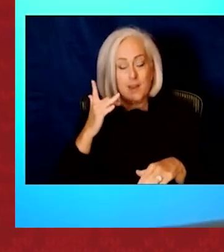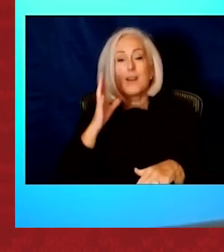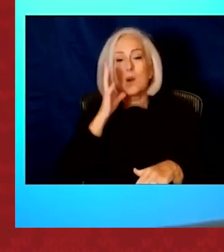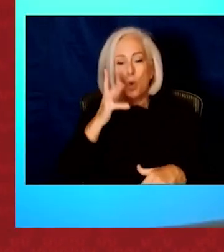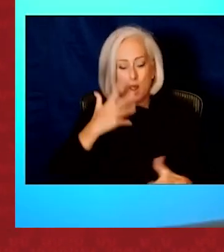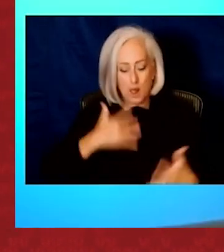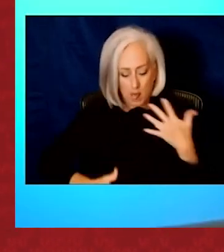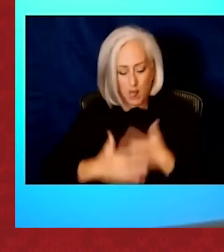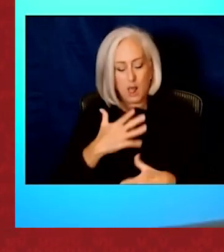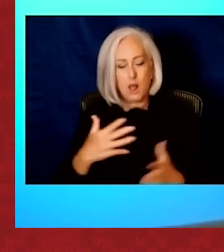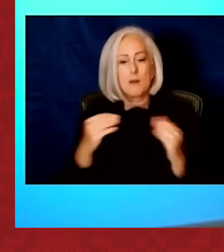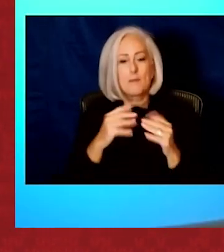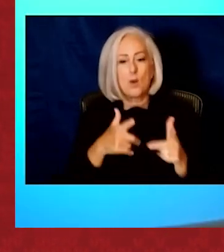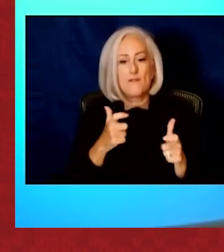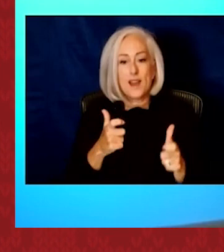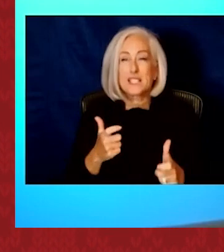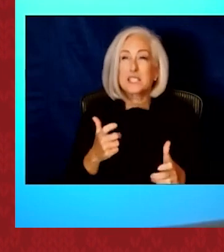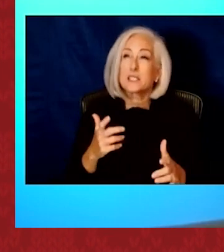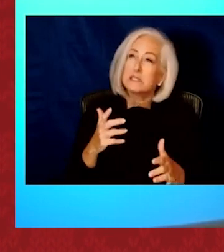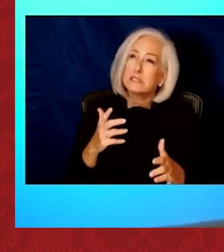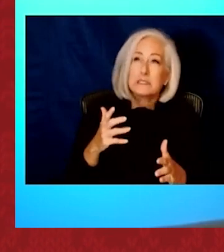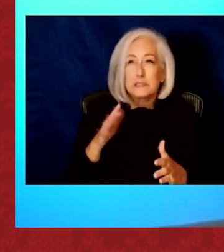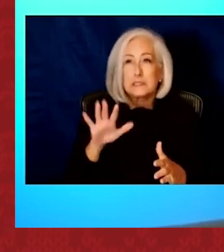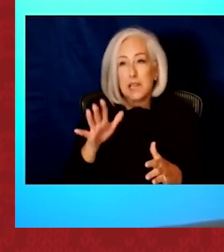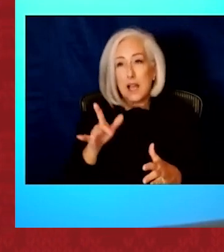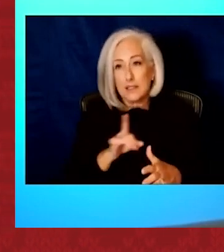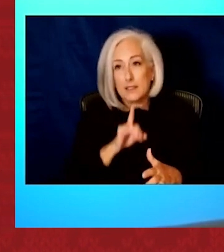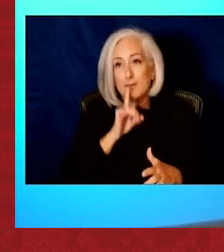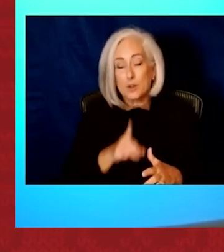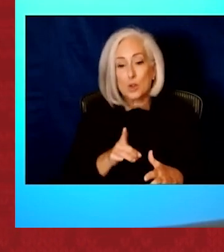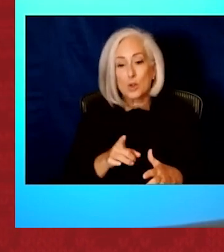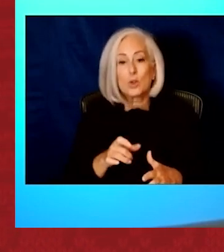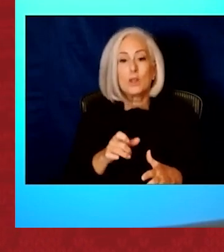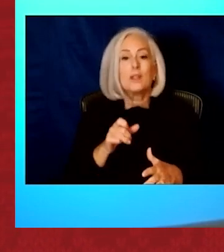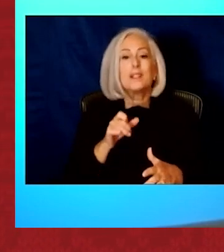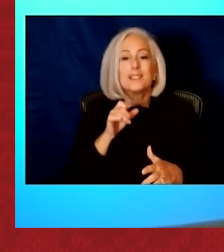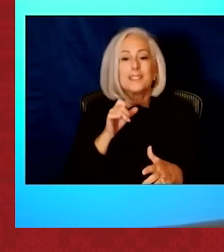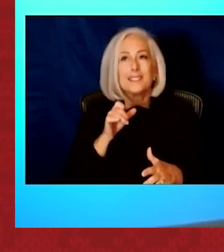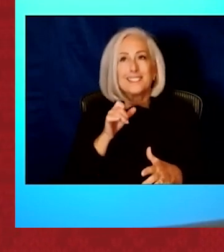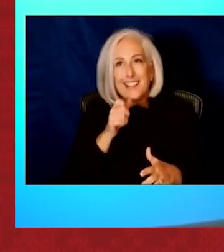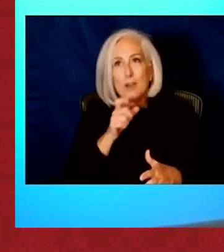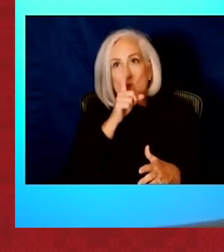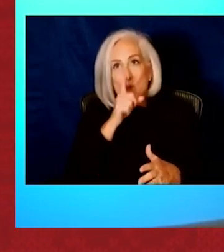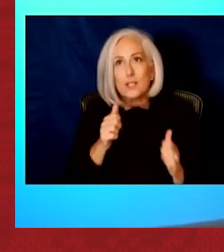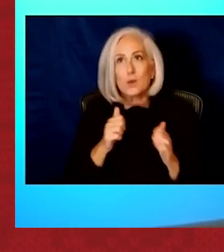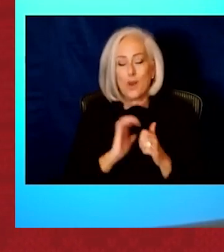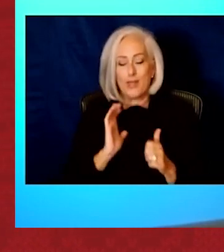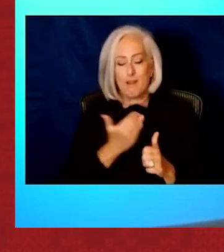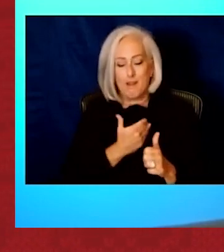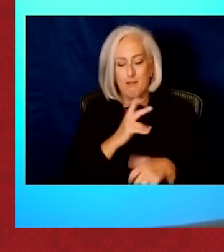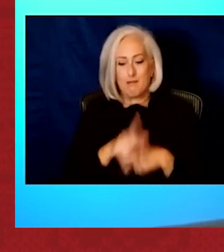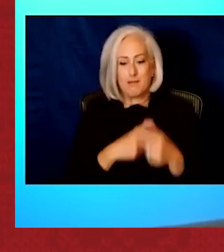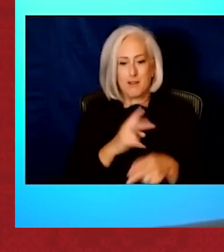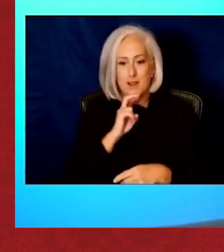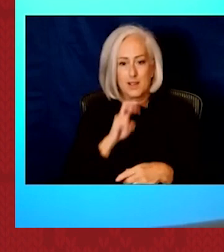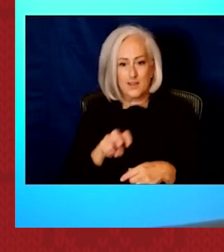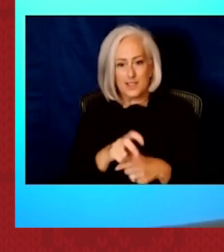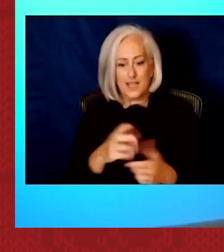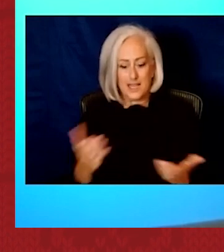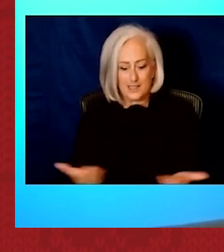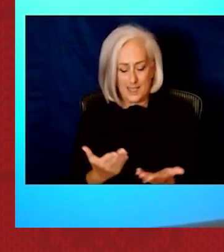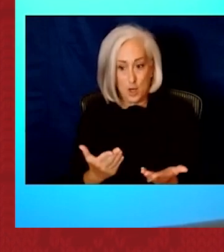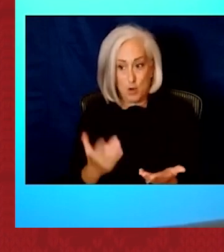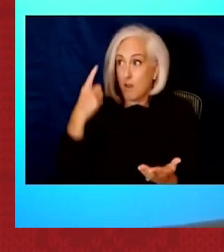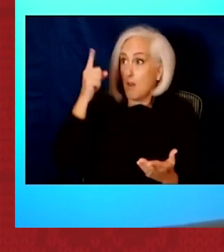little bit faster. It's not such a huge deal with our type of snakes. Obviously, in other countries where cobras